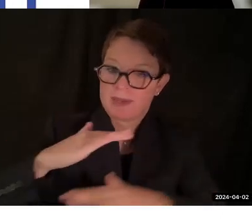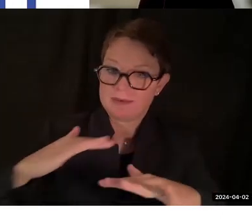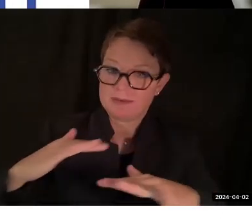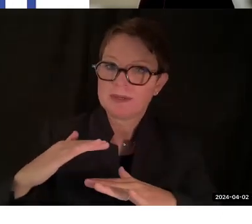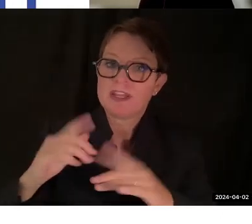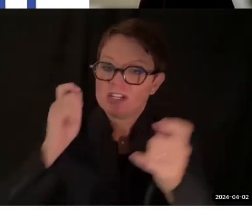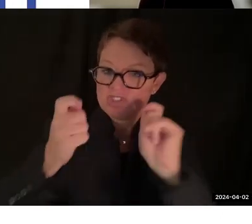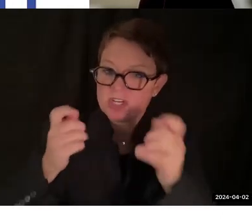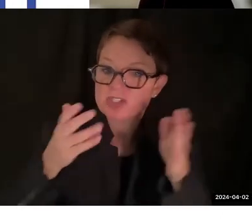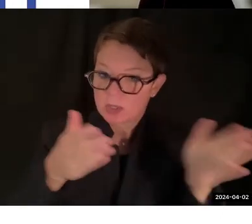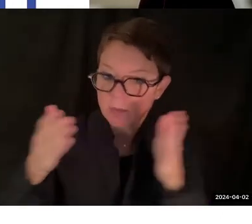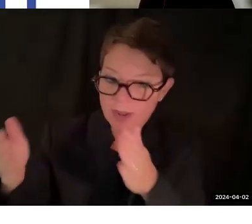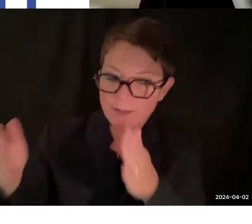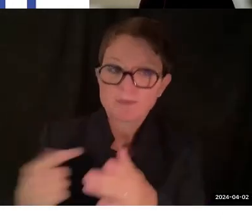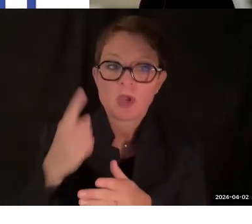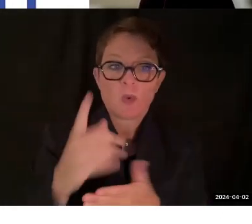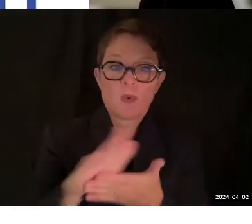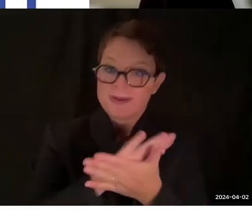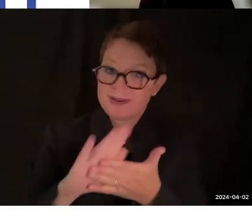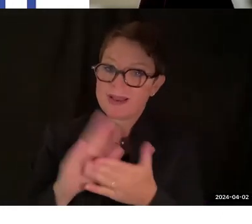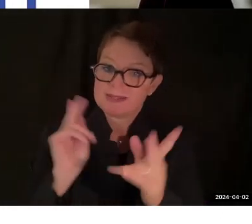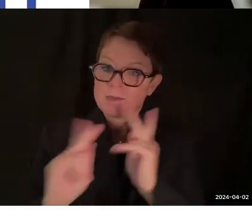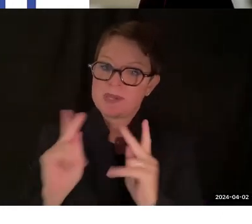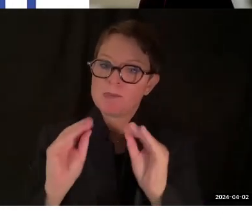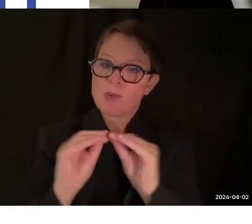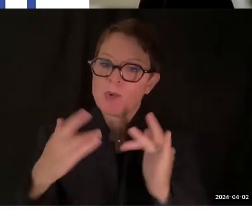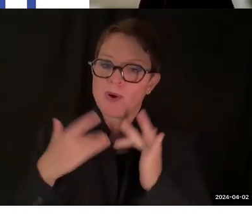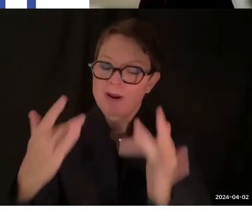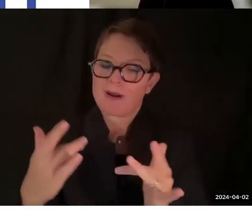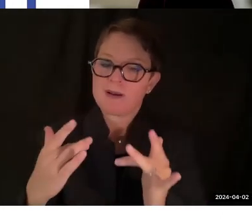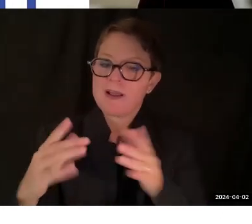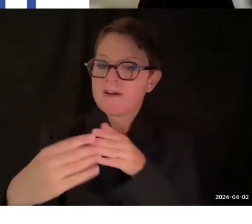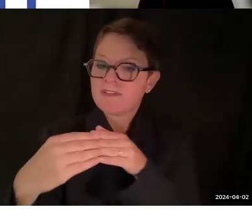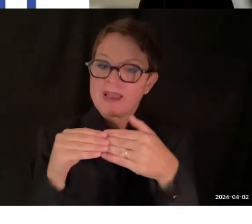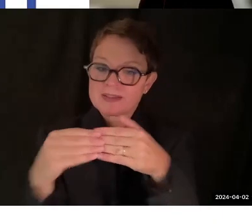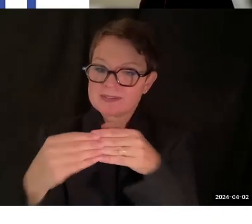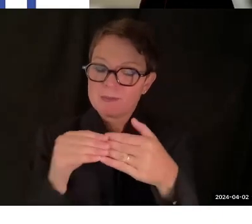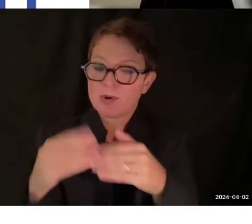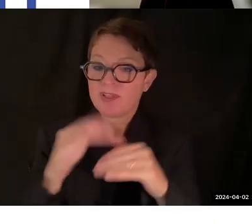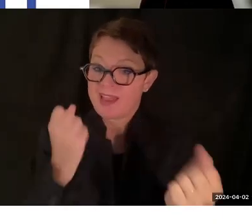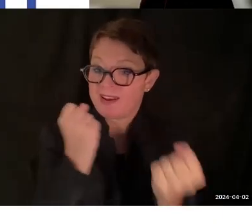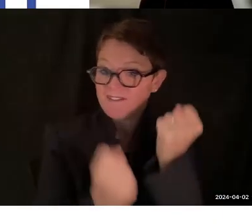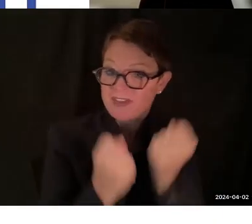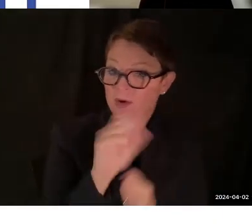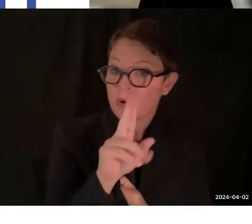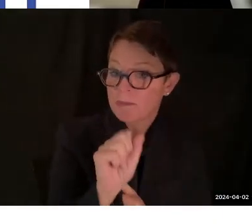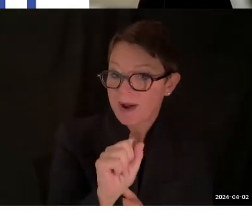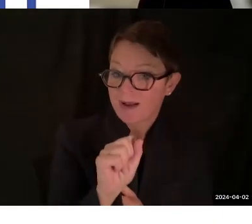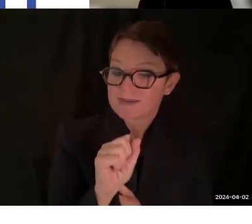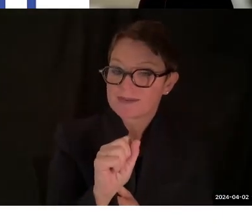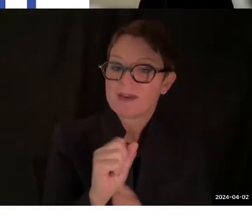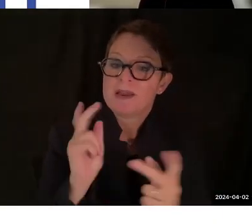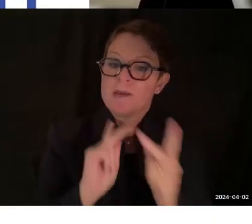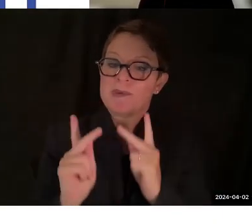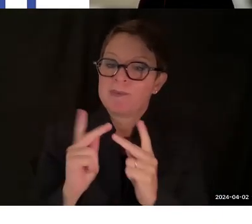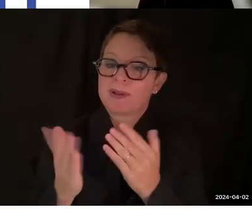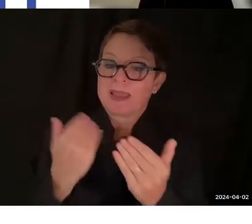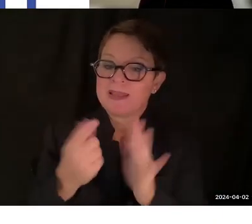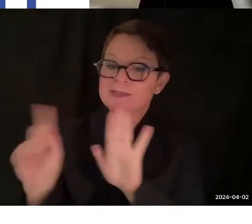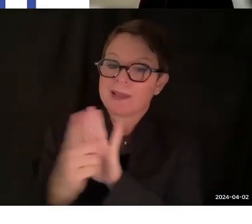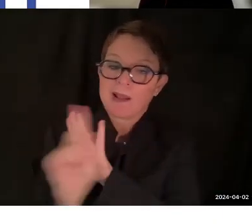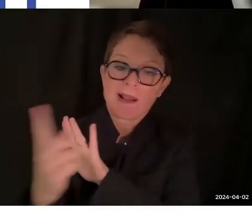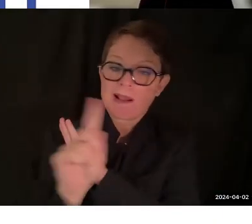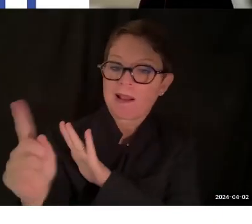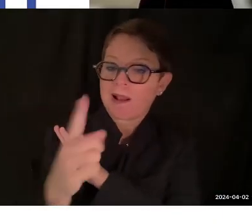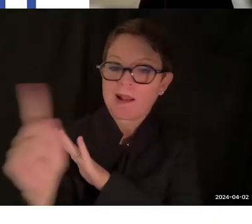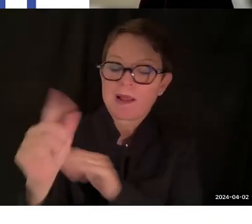And one of the nice things about seeing that is people are much more nimble and flexible than a vehicle or a bus. So people can easily navigate